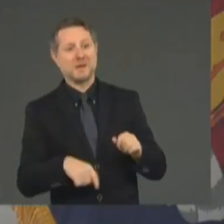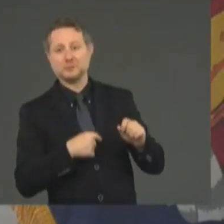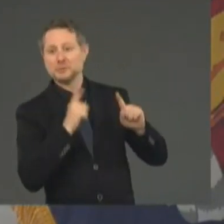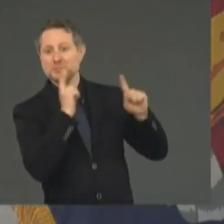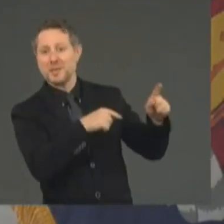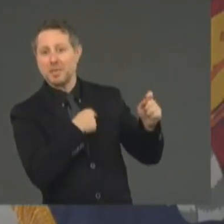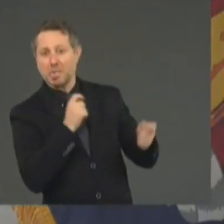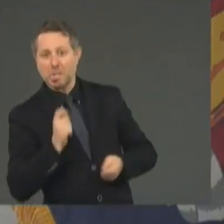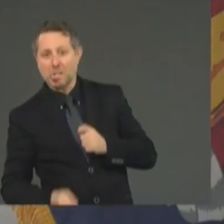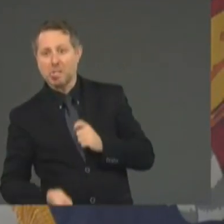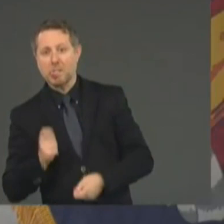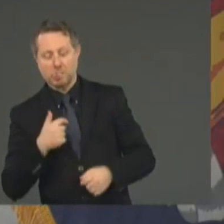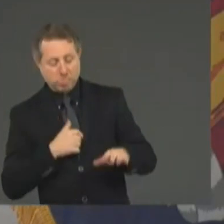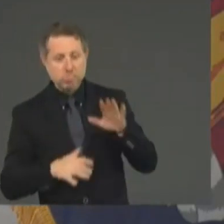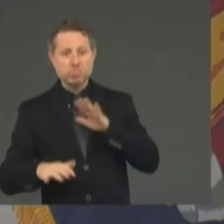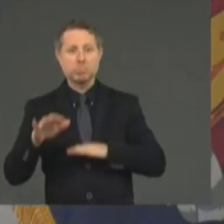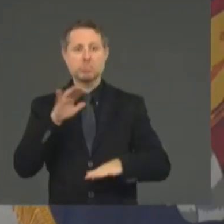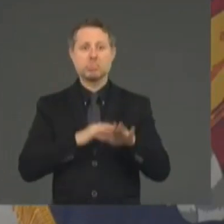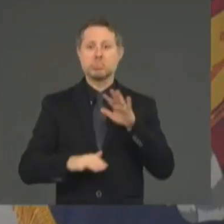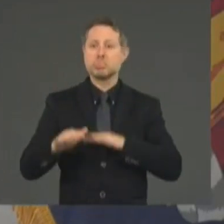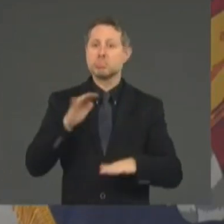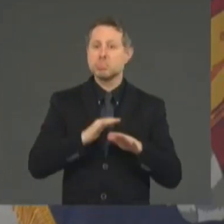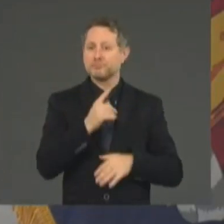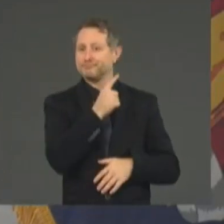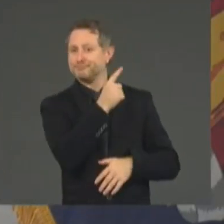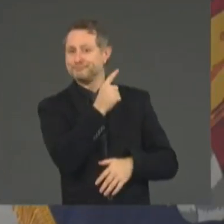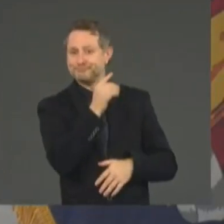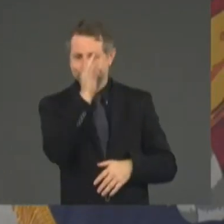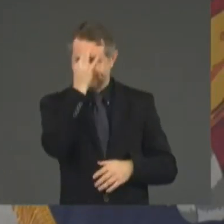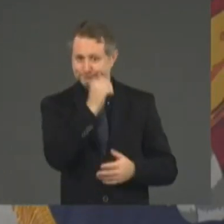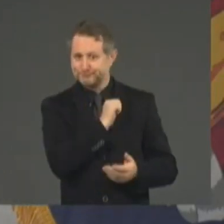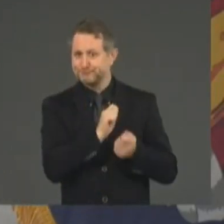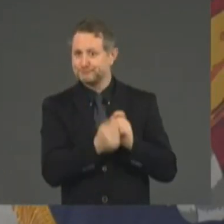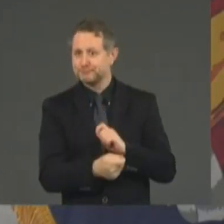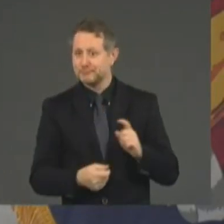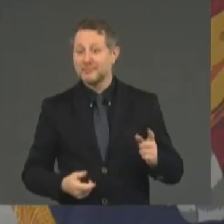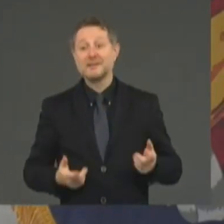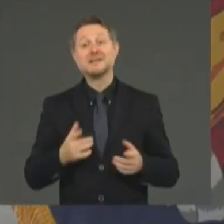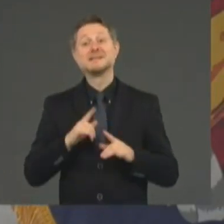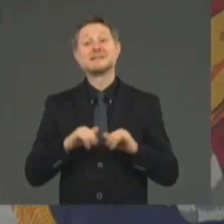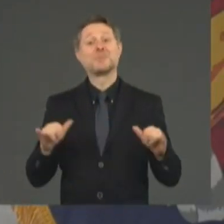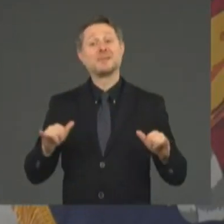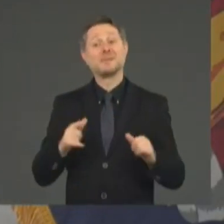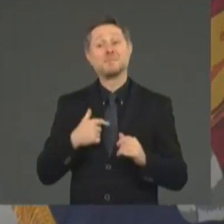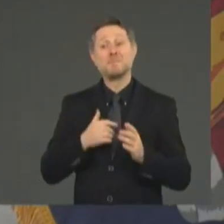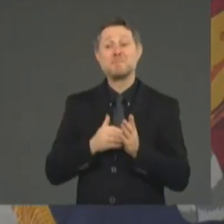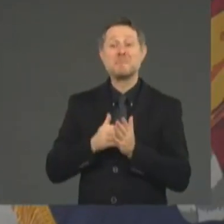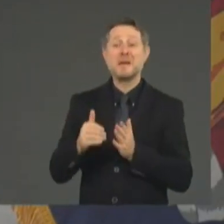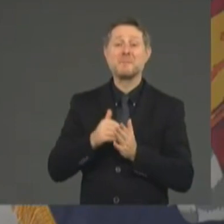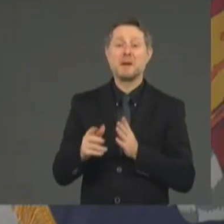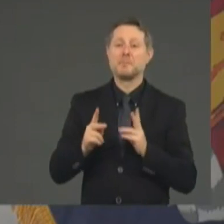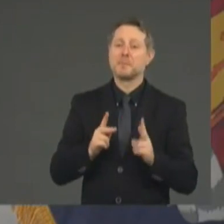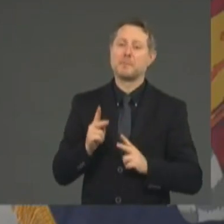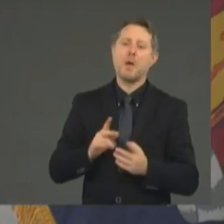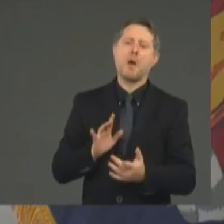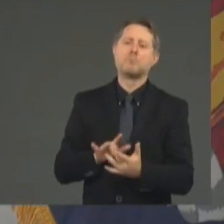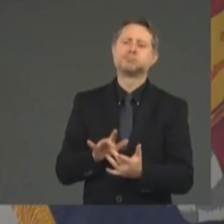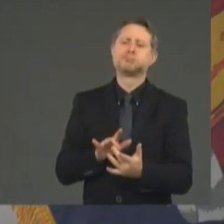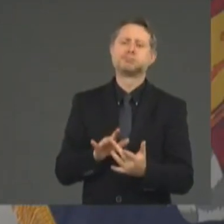fit the new rule. And you're getting literally millions of calls where you